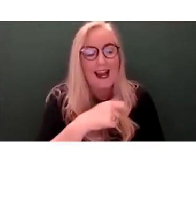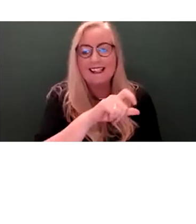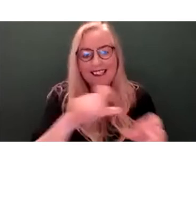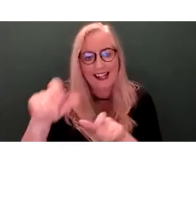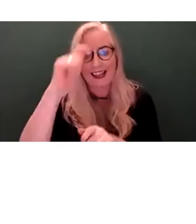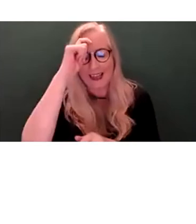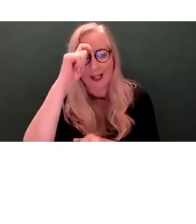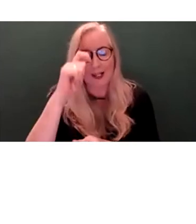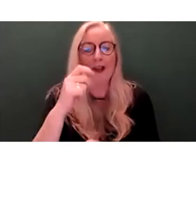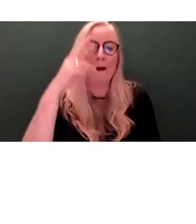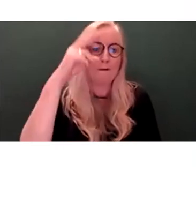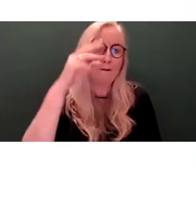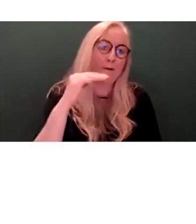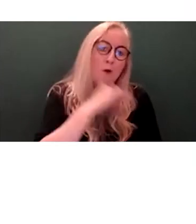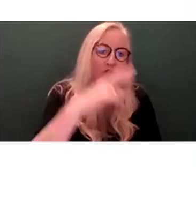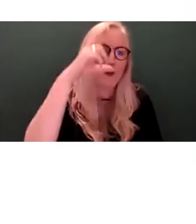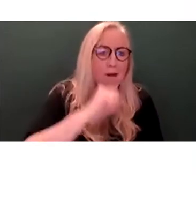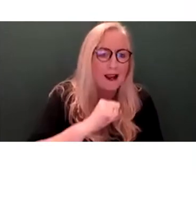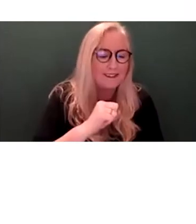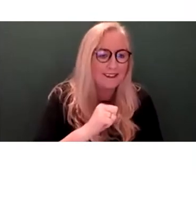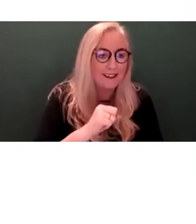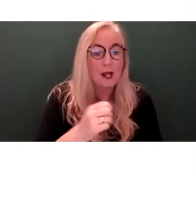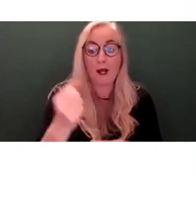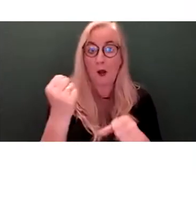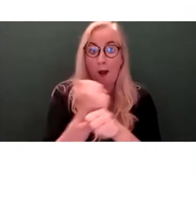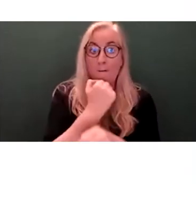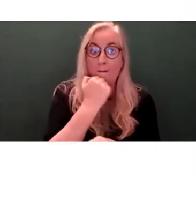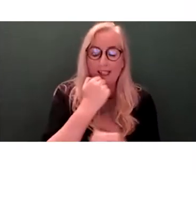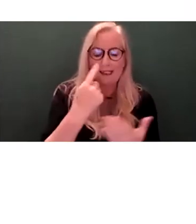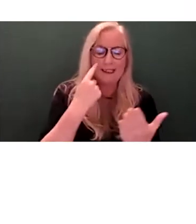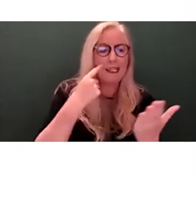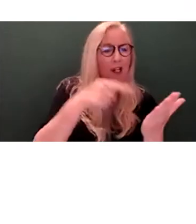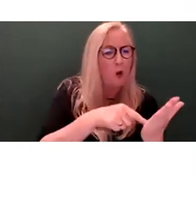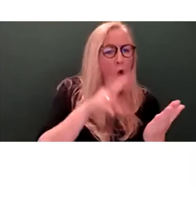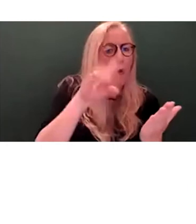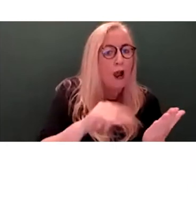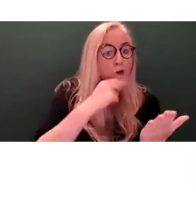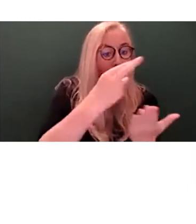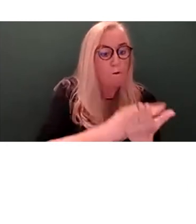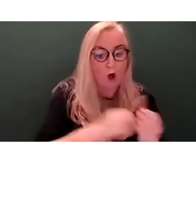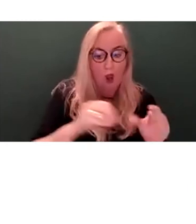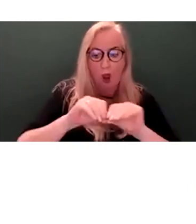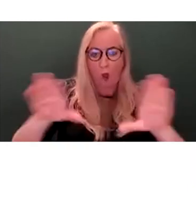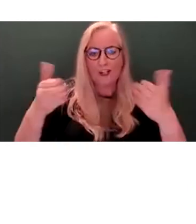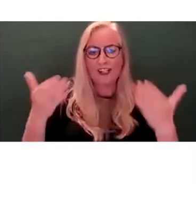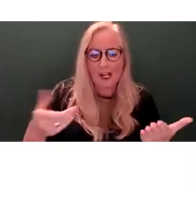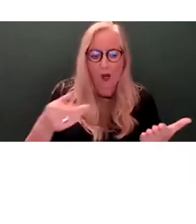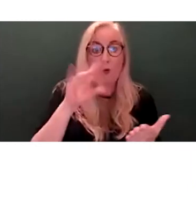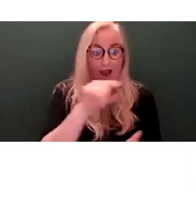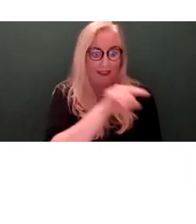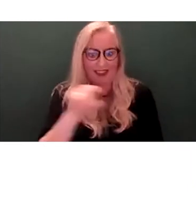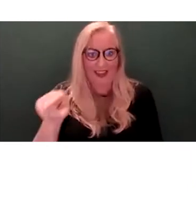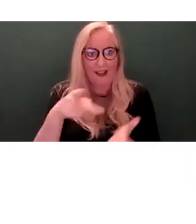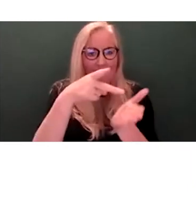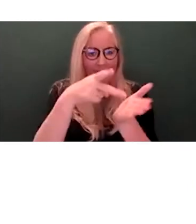to remind ourselves of the figures involved so as we can see why the reports we are launching today are so valuable and